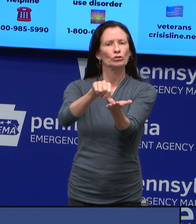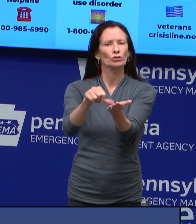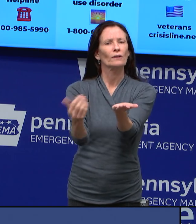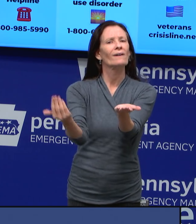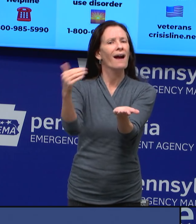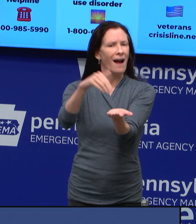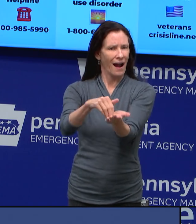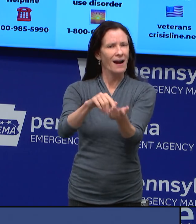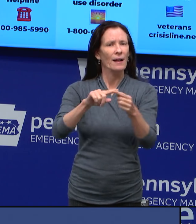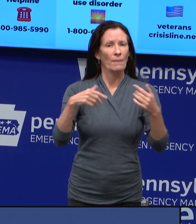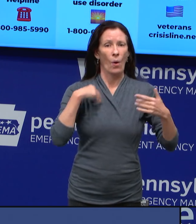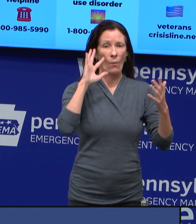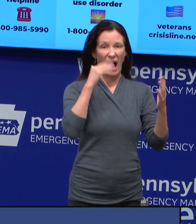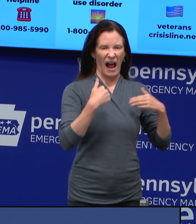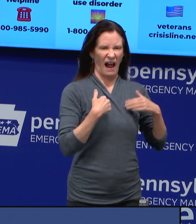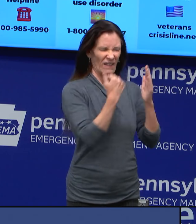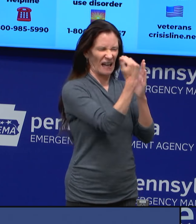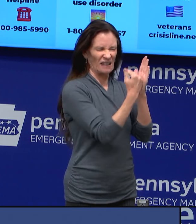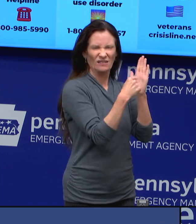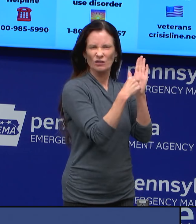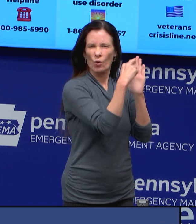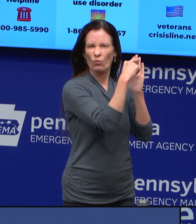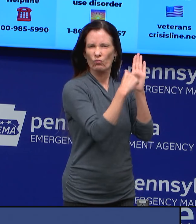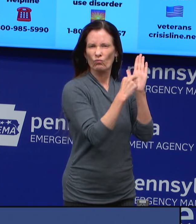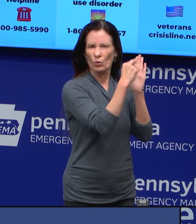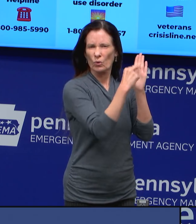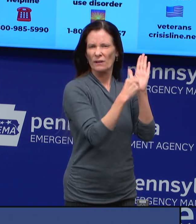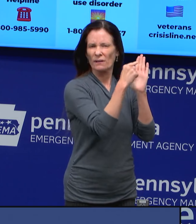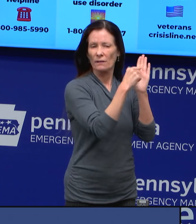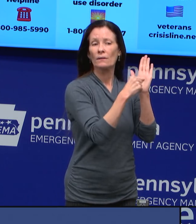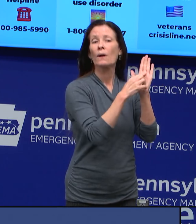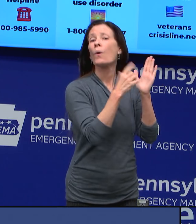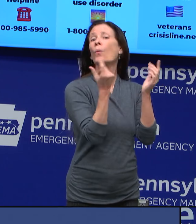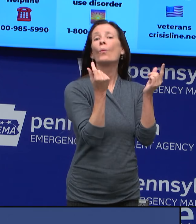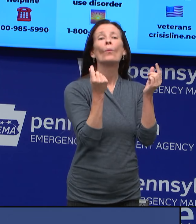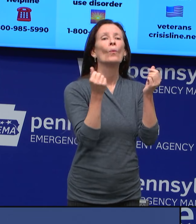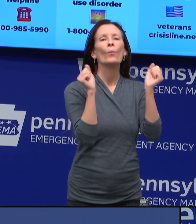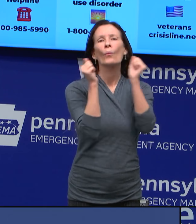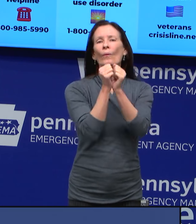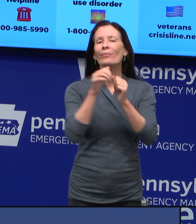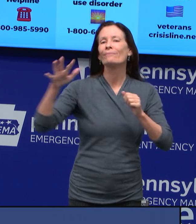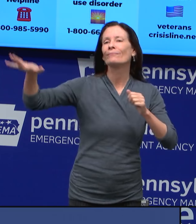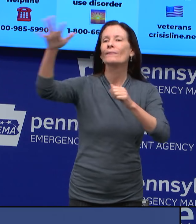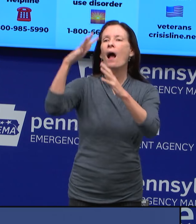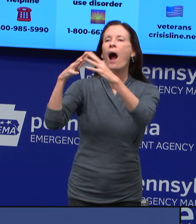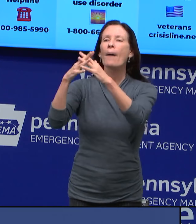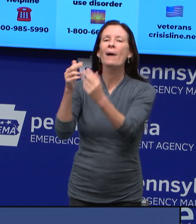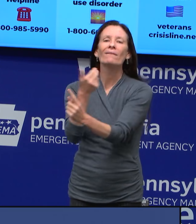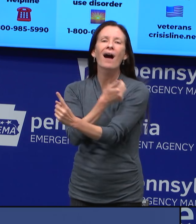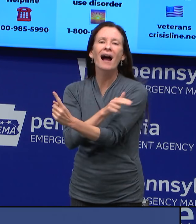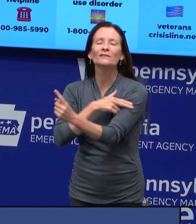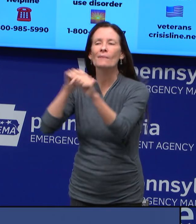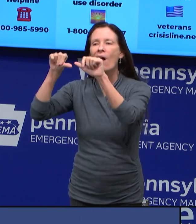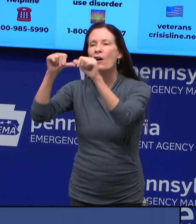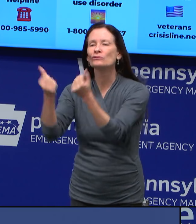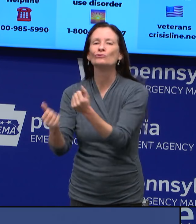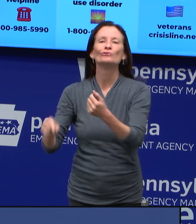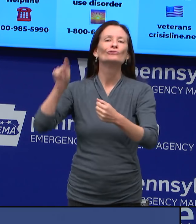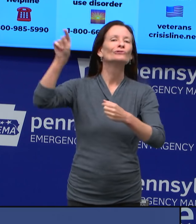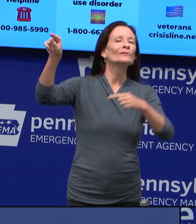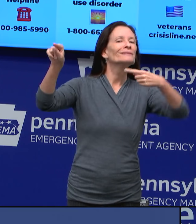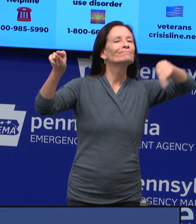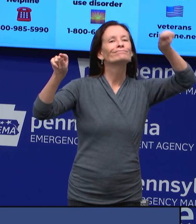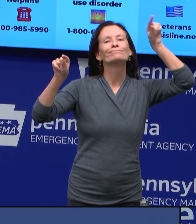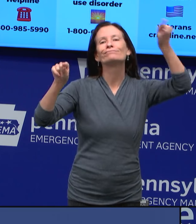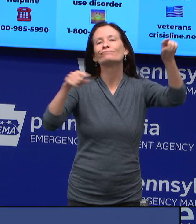of the American Hospital Association, the American College of Surgeons, the American Society of